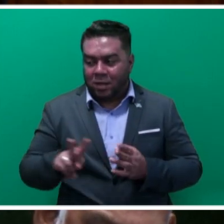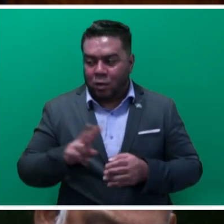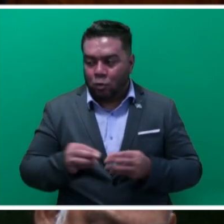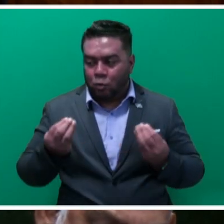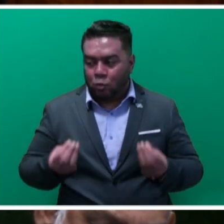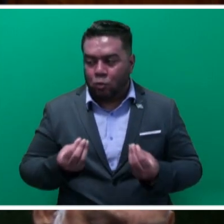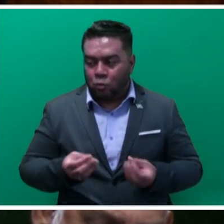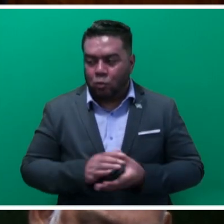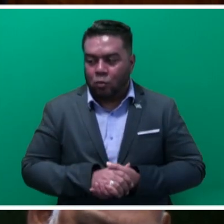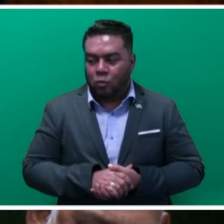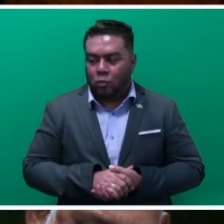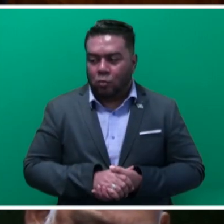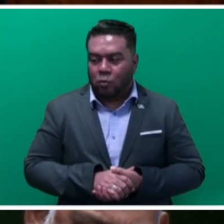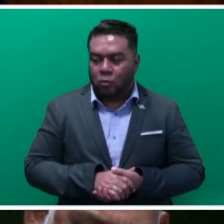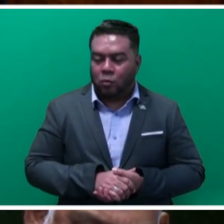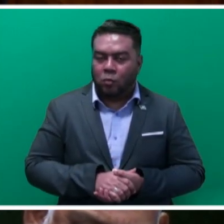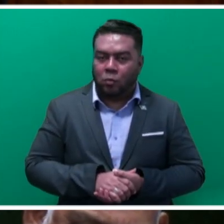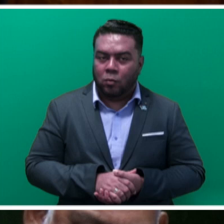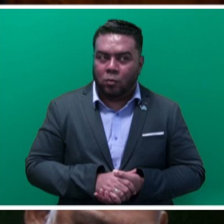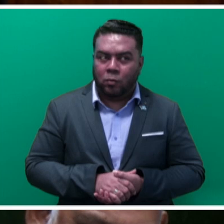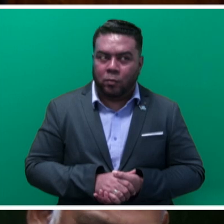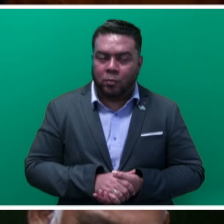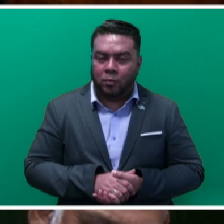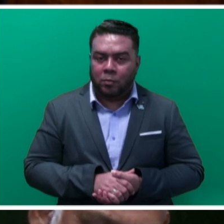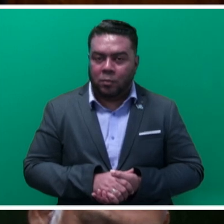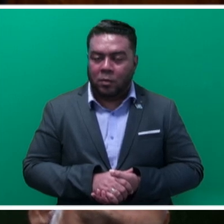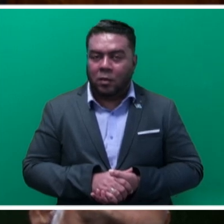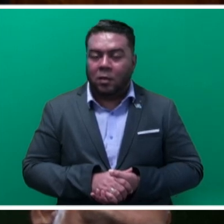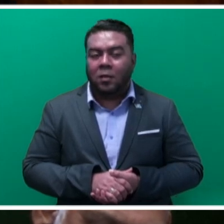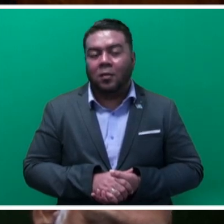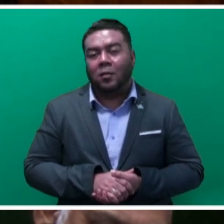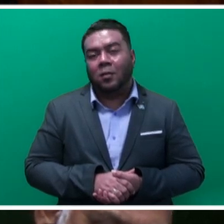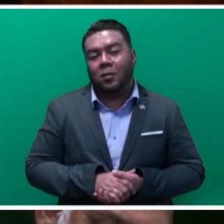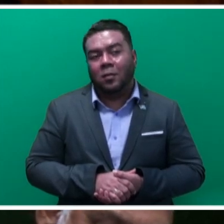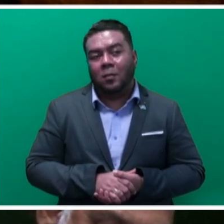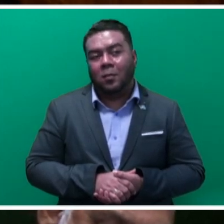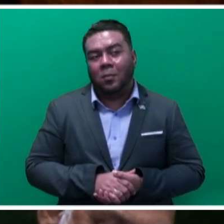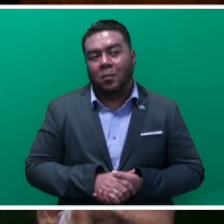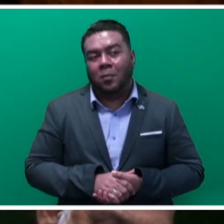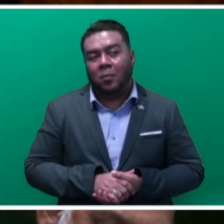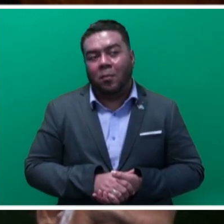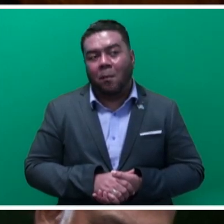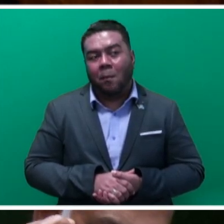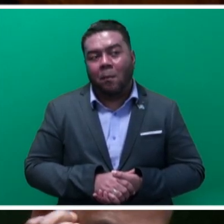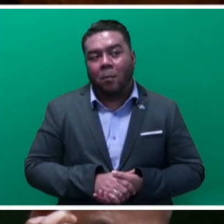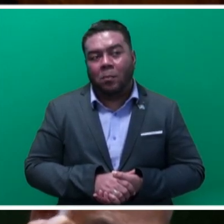hotel sector demands. However, the volume of production, consistency, and quality of these high-value crops